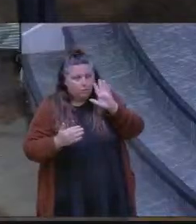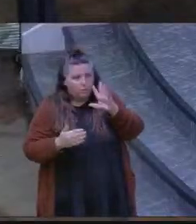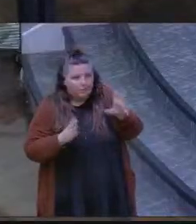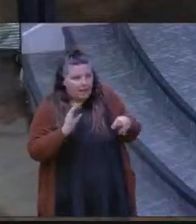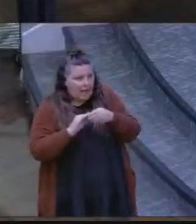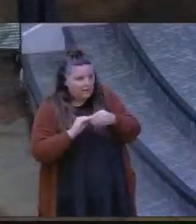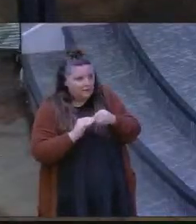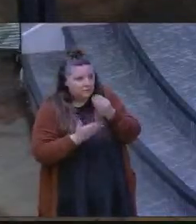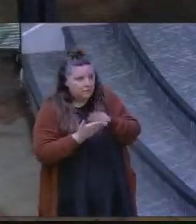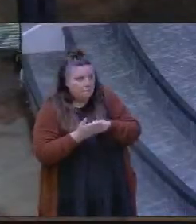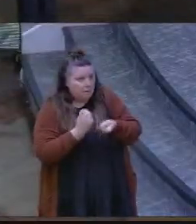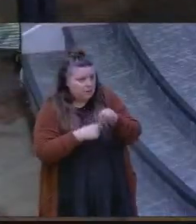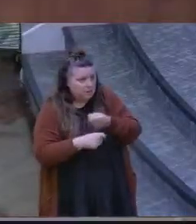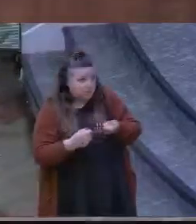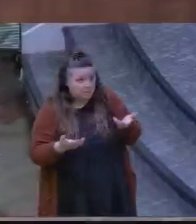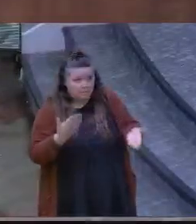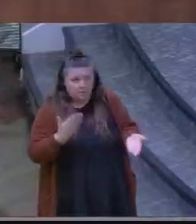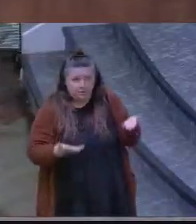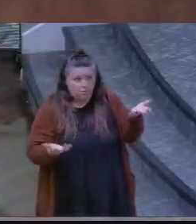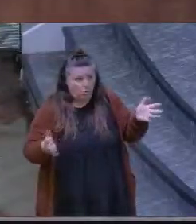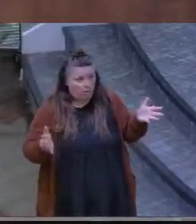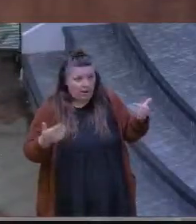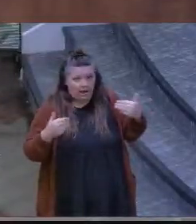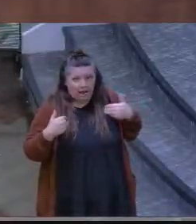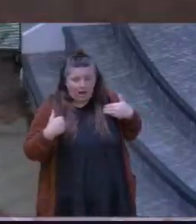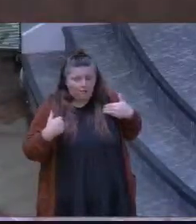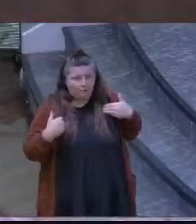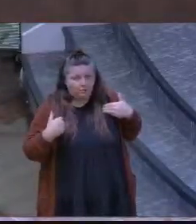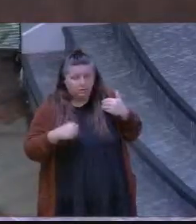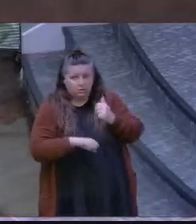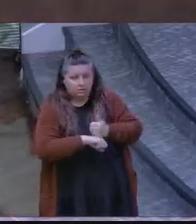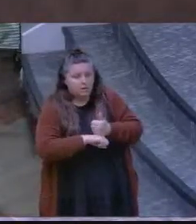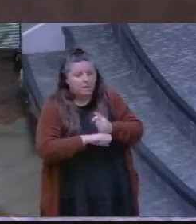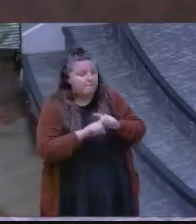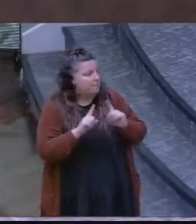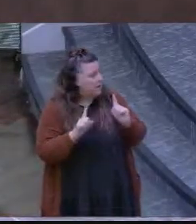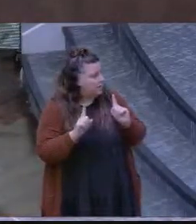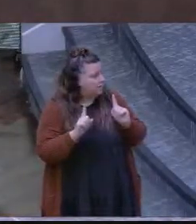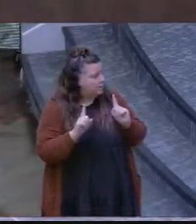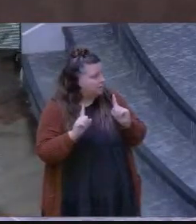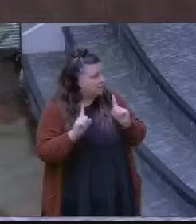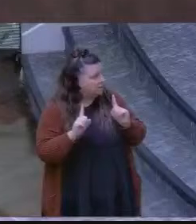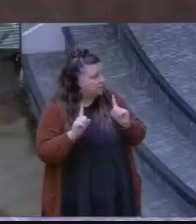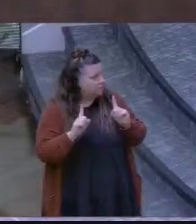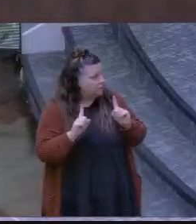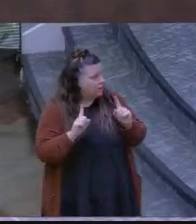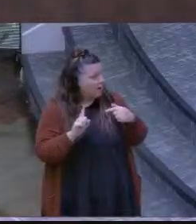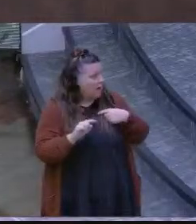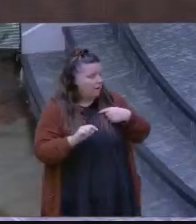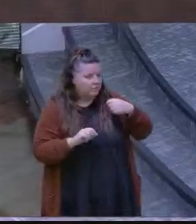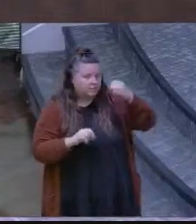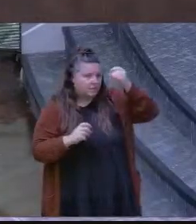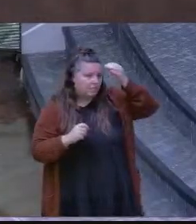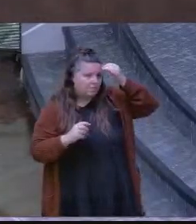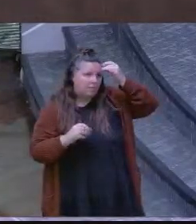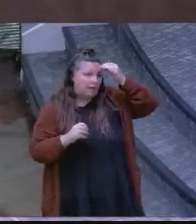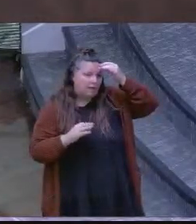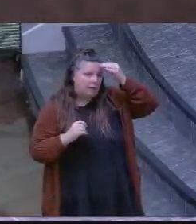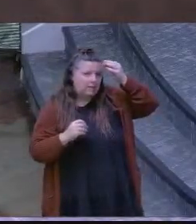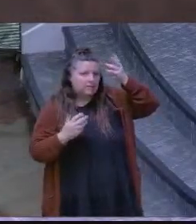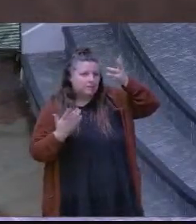it's already like in the working, but just sort of, I'm just thinking out loud, but like, you know,